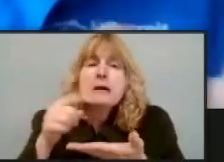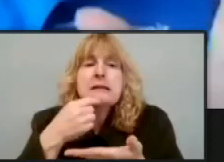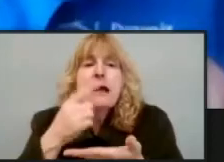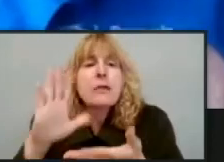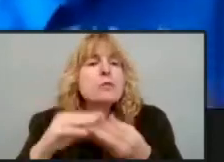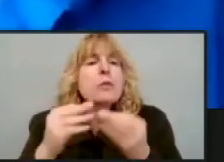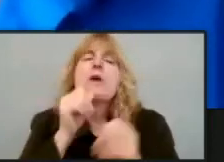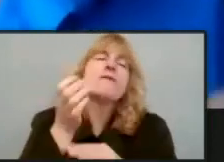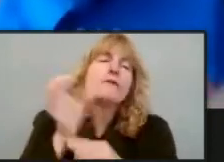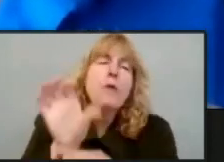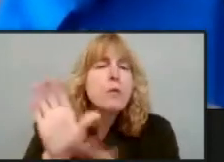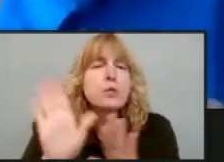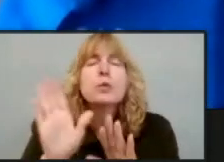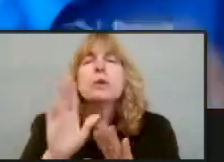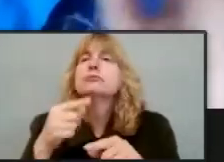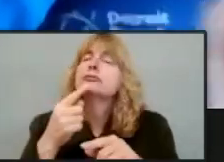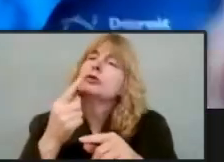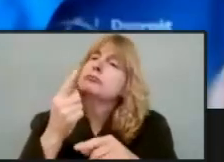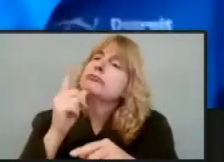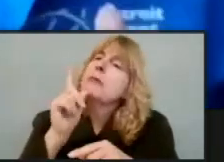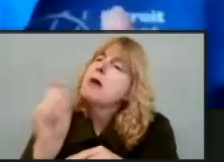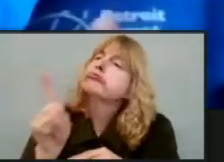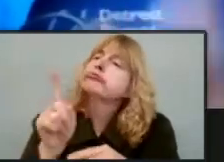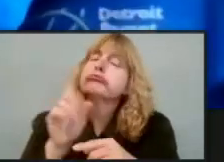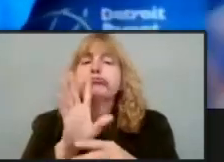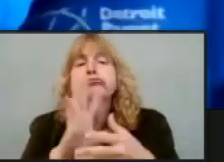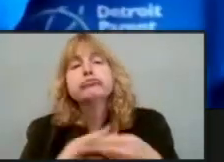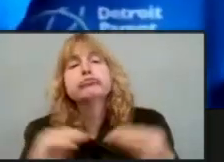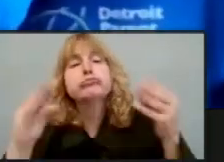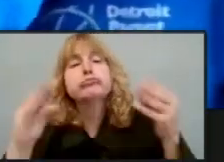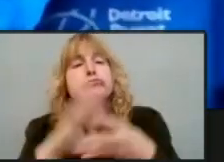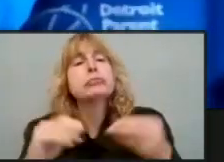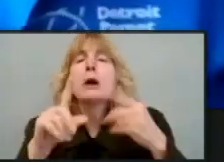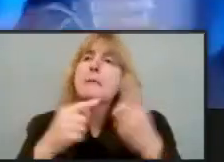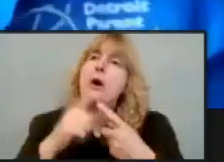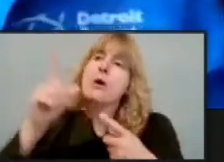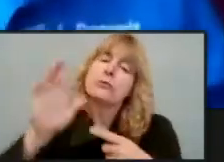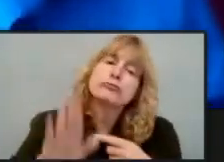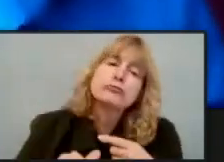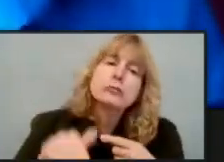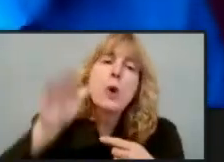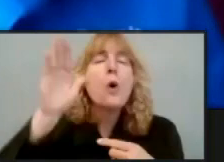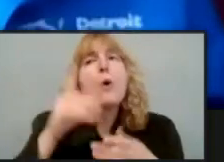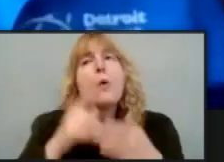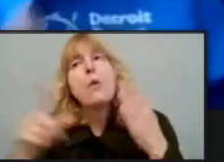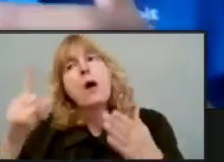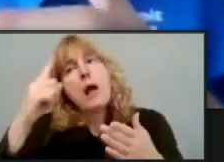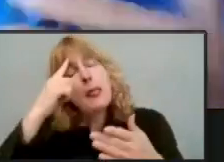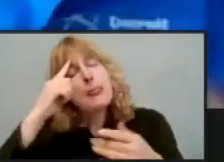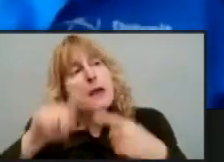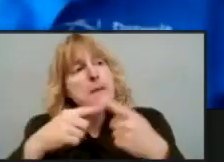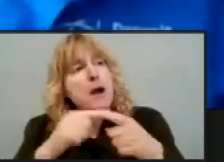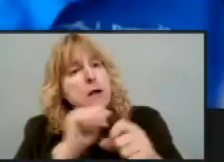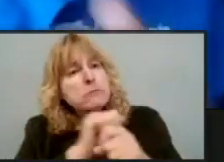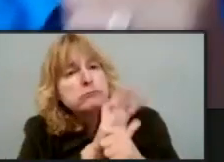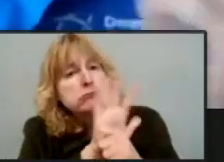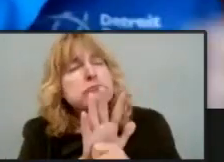ask them to talk about their childhood. Ask them to tell you, what do they think about the pandemic? What are the